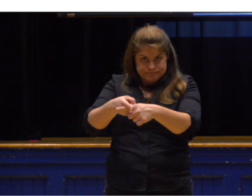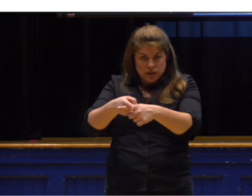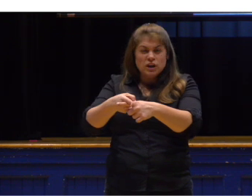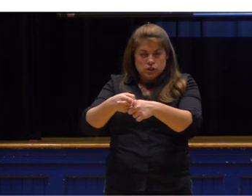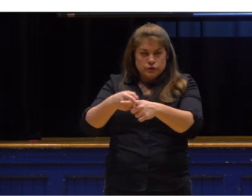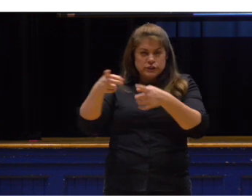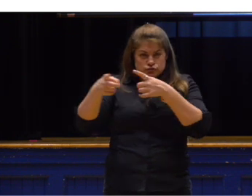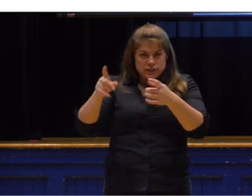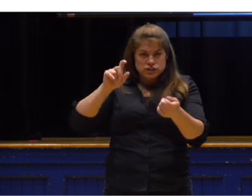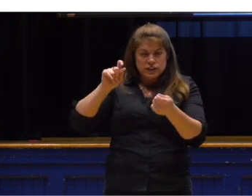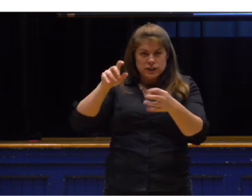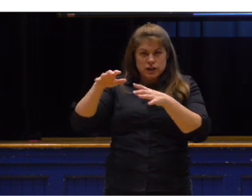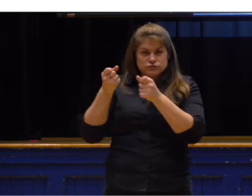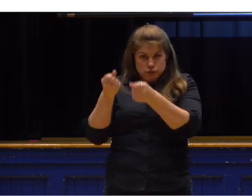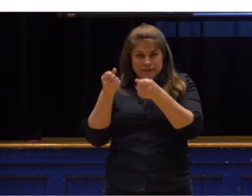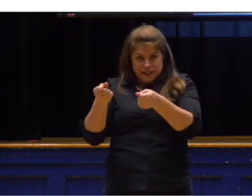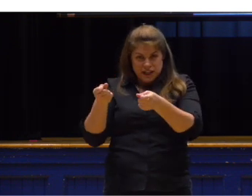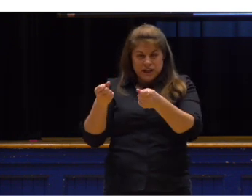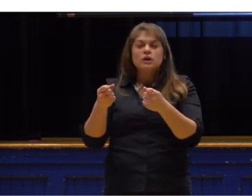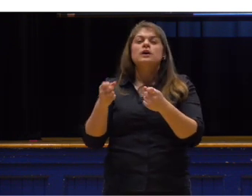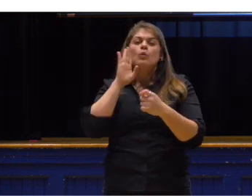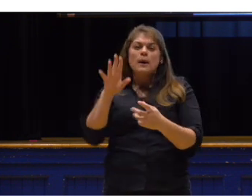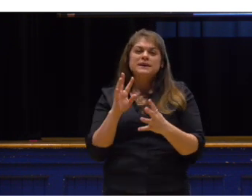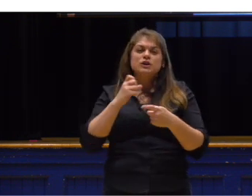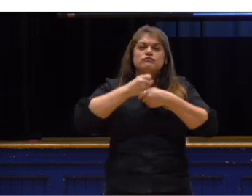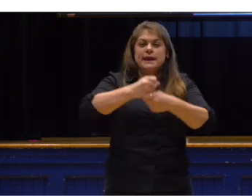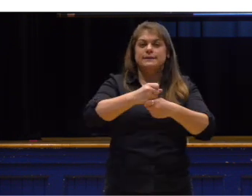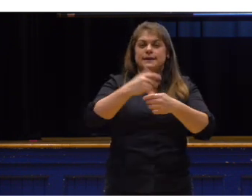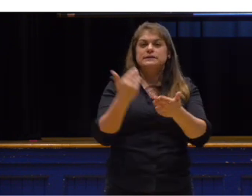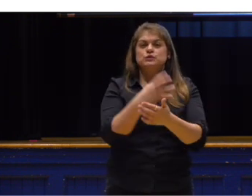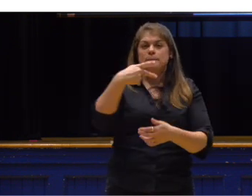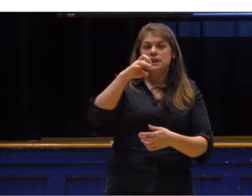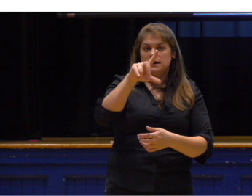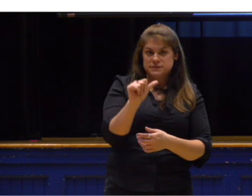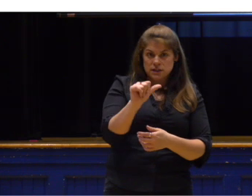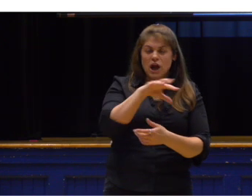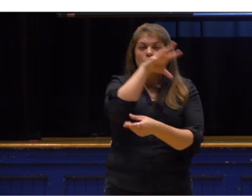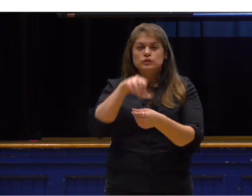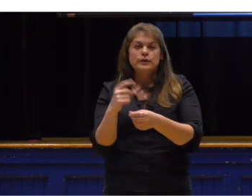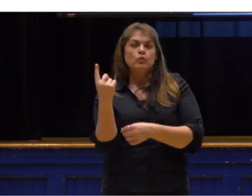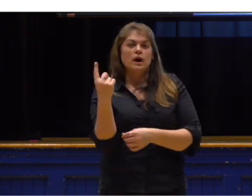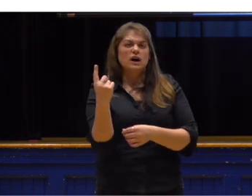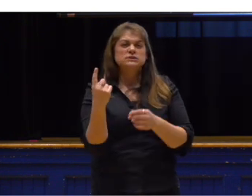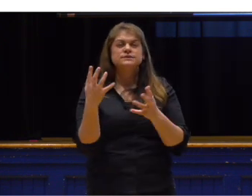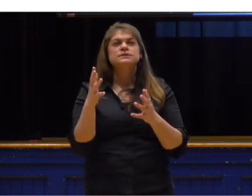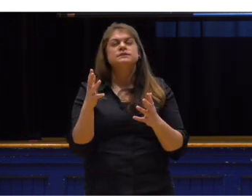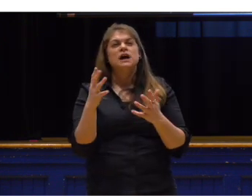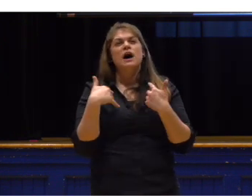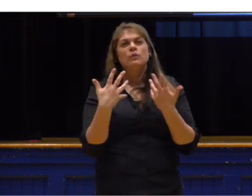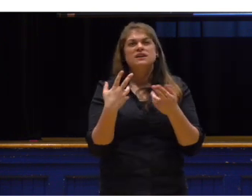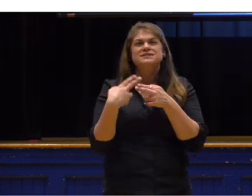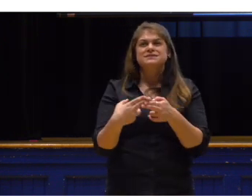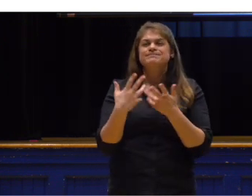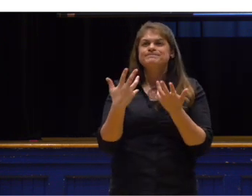traffic. We're going to be creating some plazas, and one of them would be, I'm going to say kind of in front